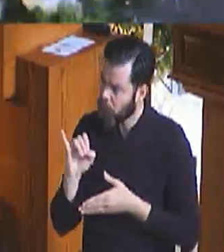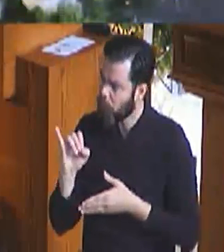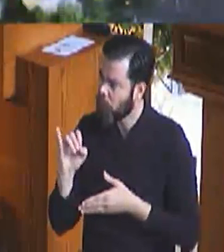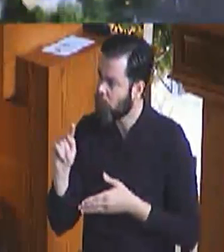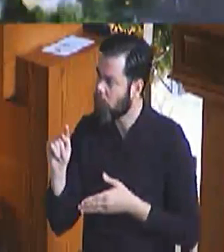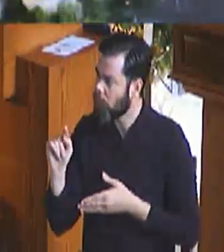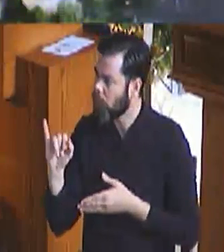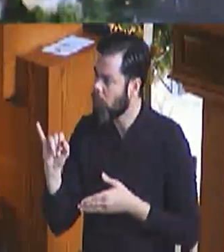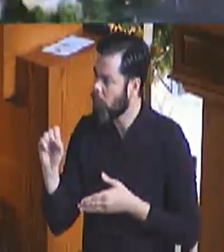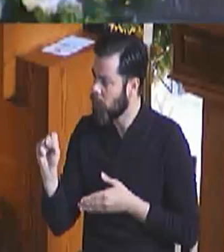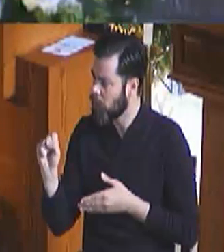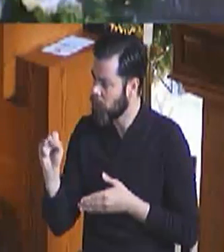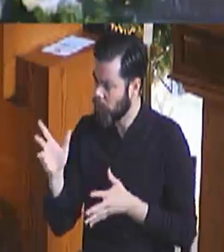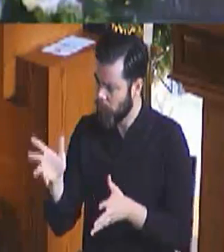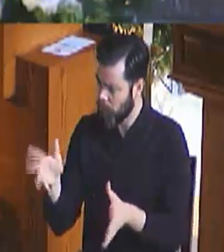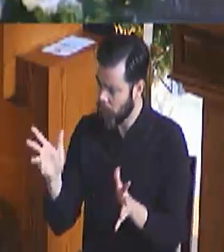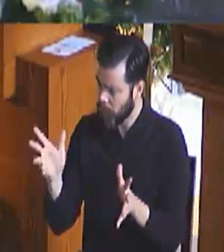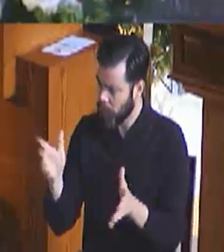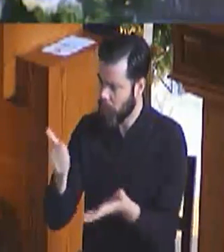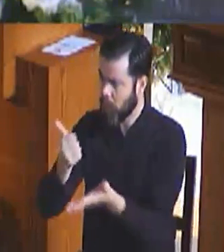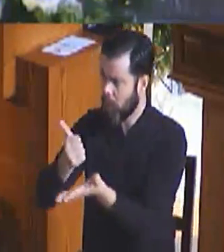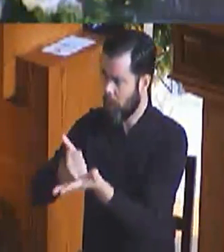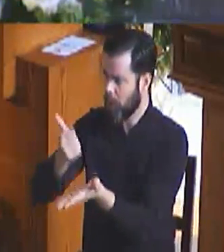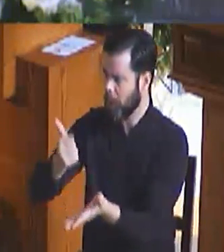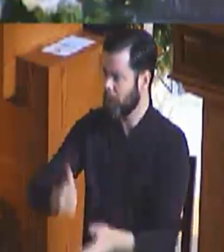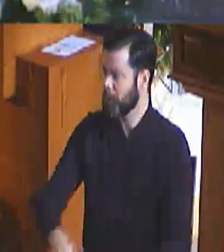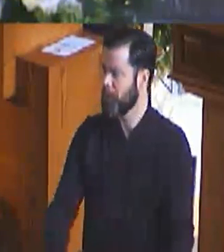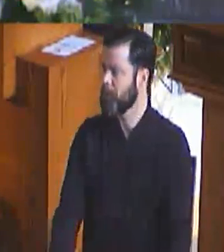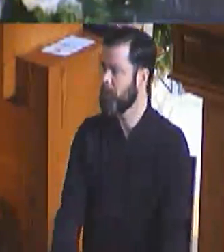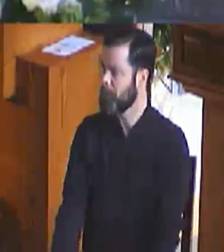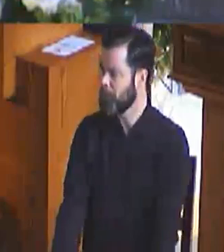it be. Amen.